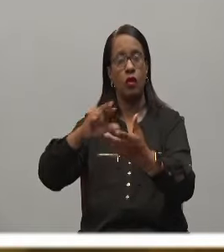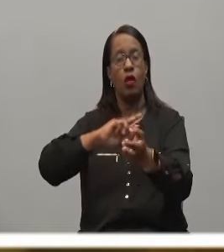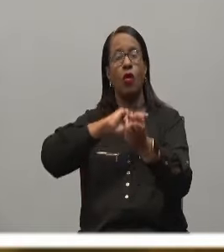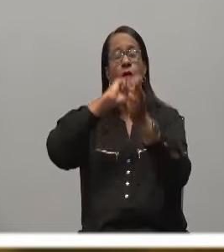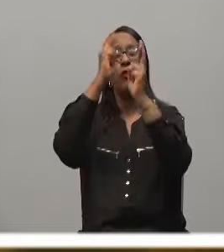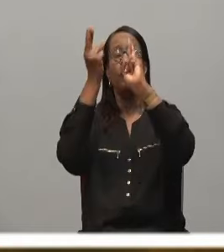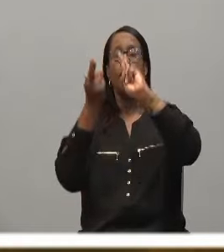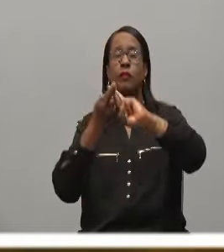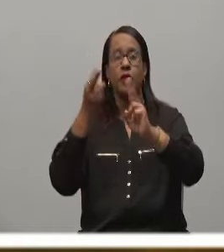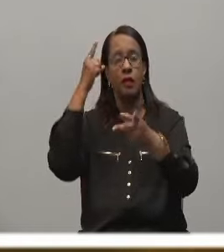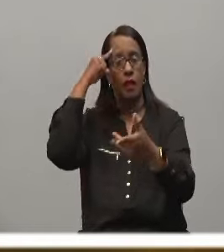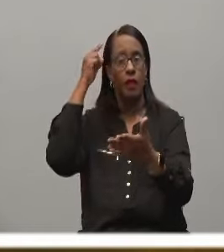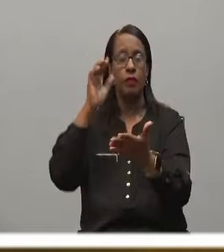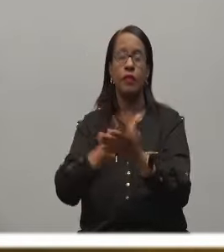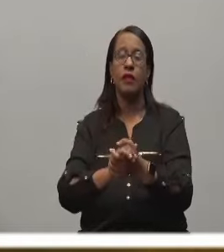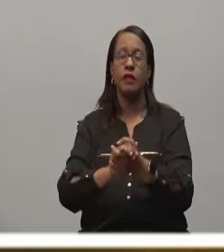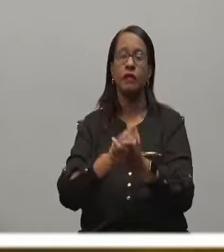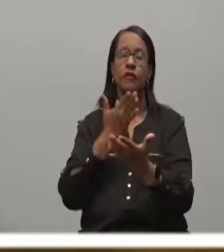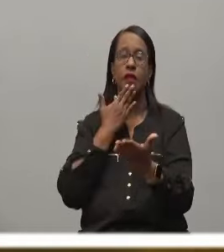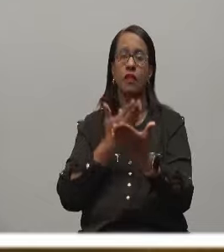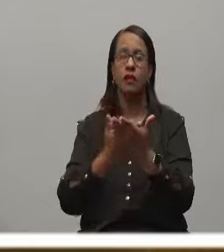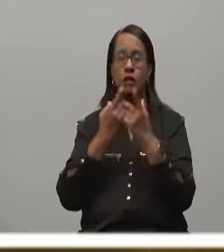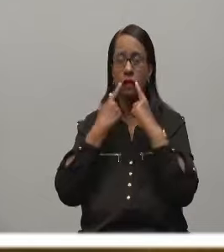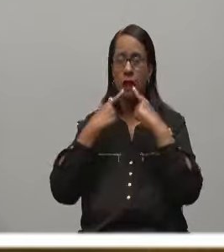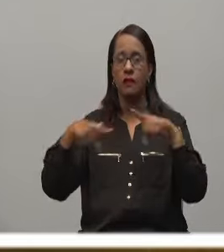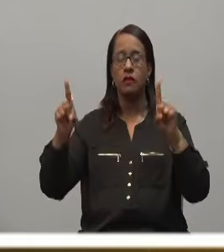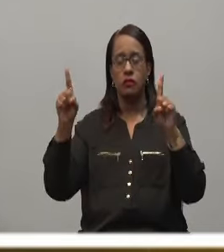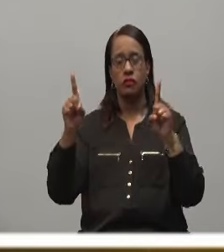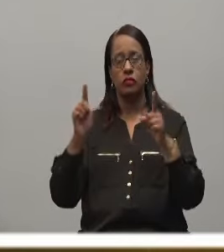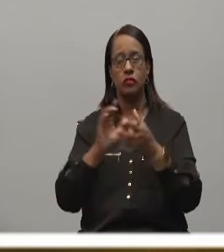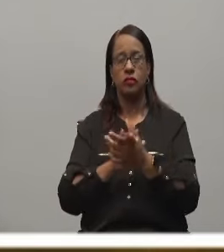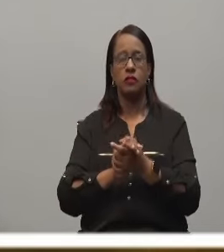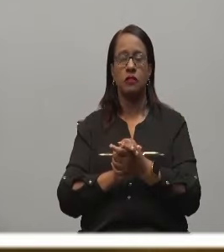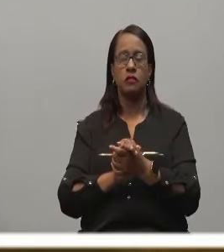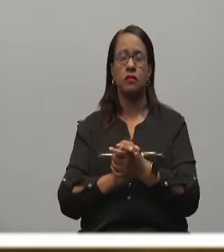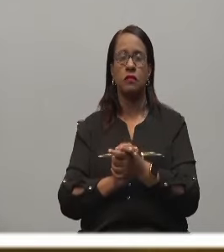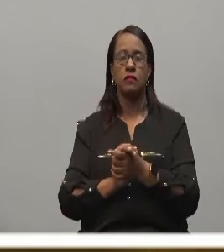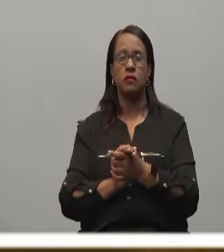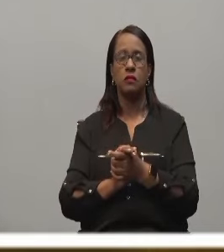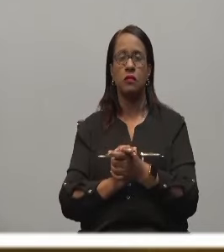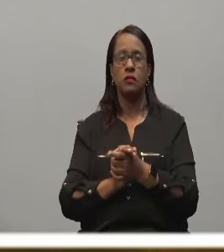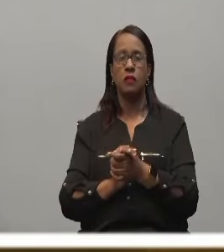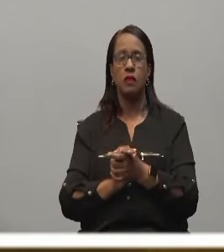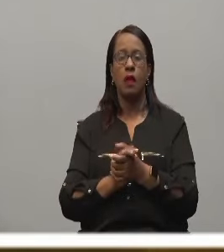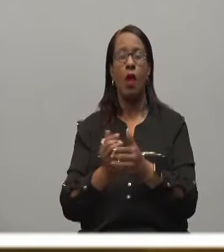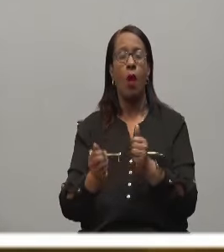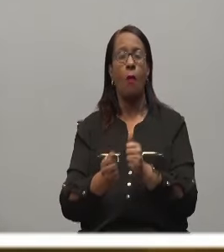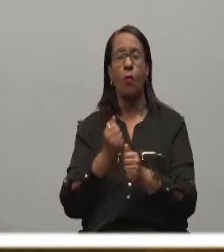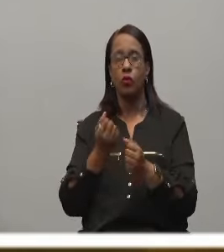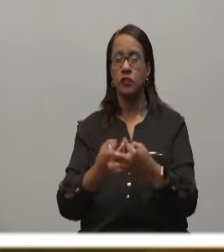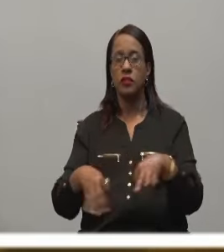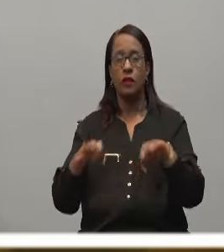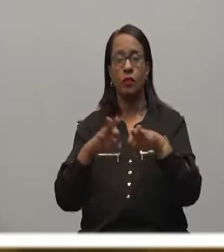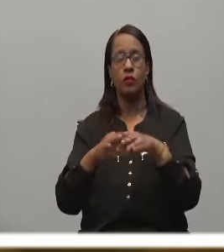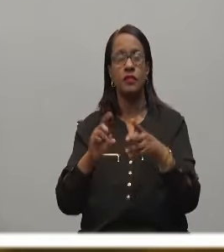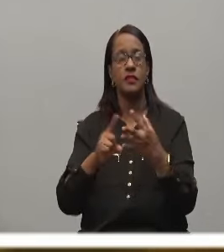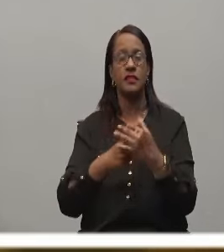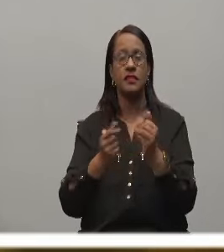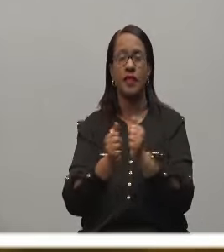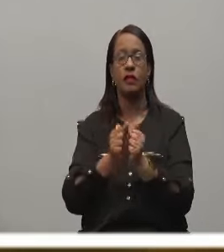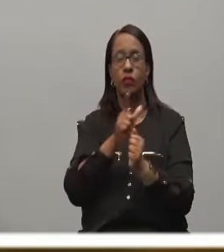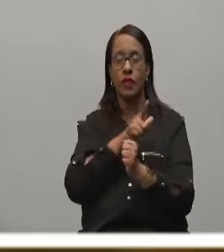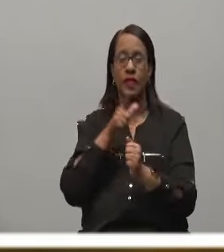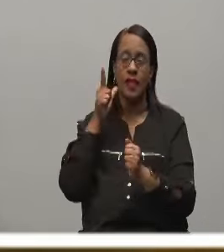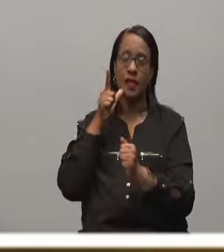Repent and believe the good news. These are the two formulas used to begin Lent. And really, this formula is